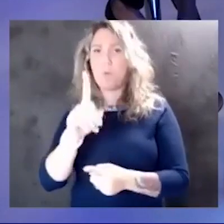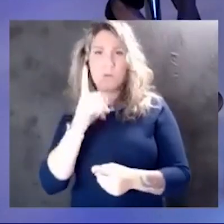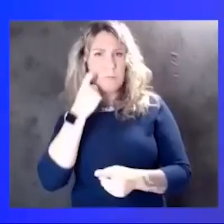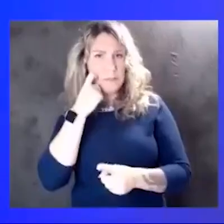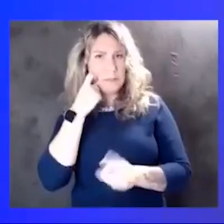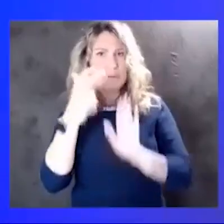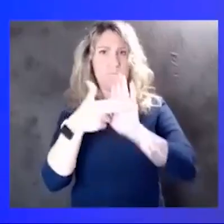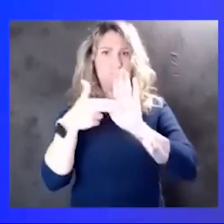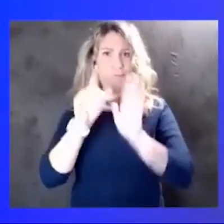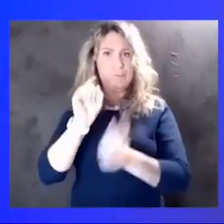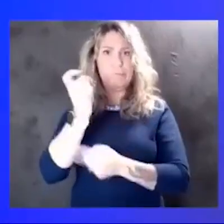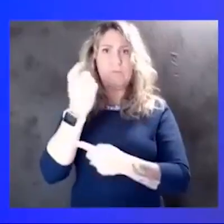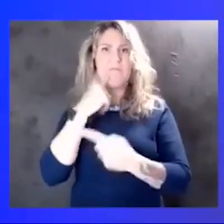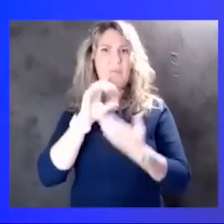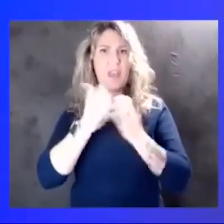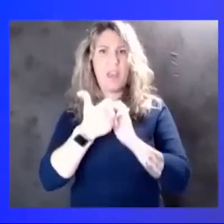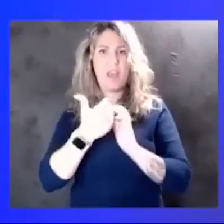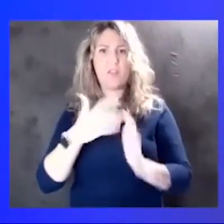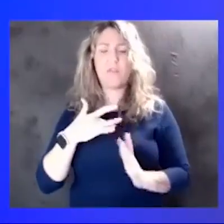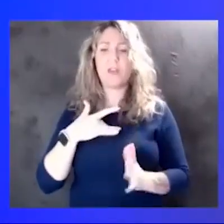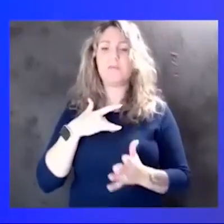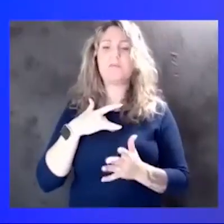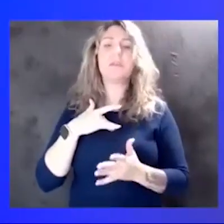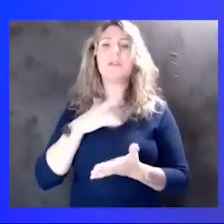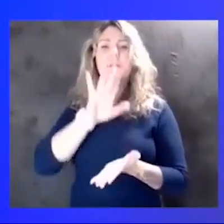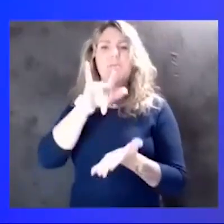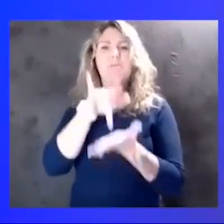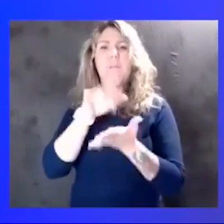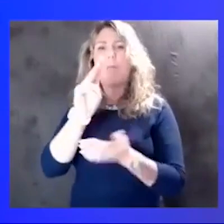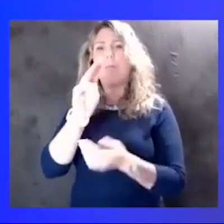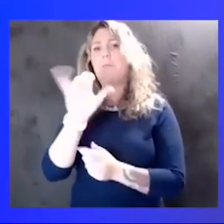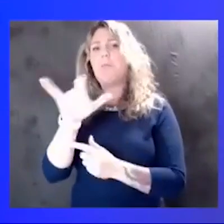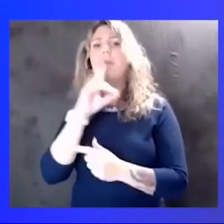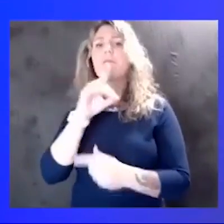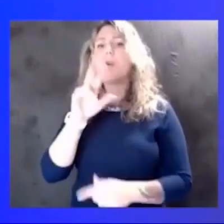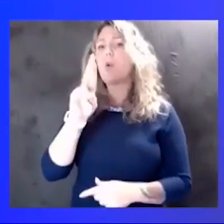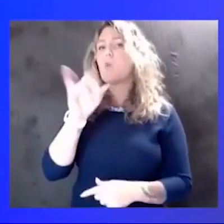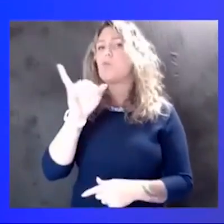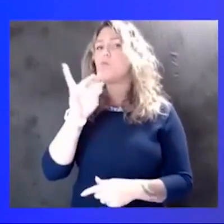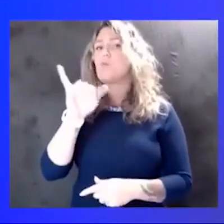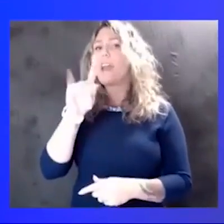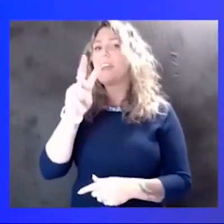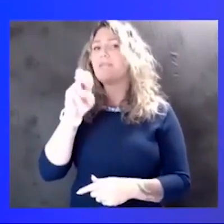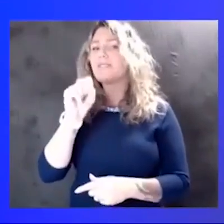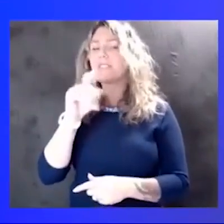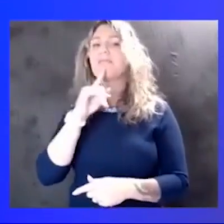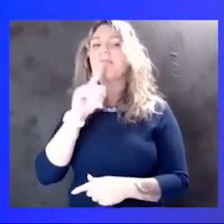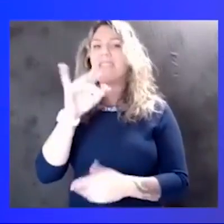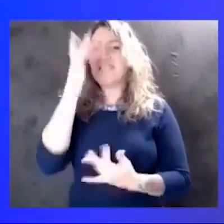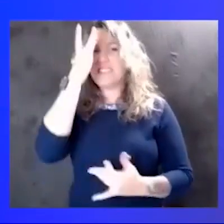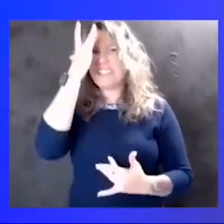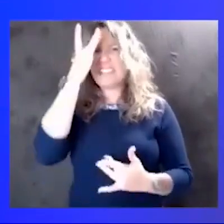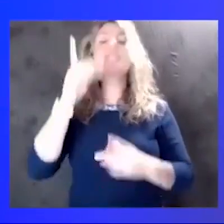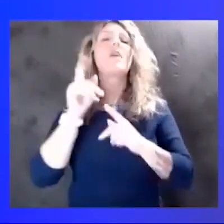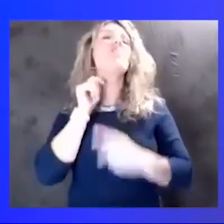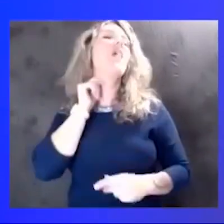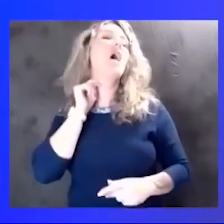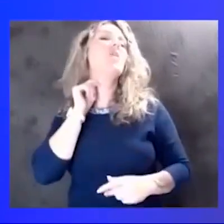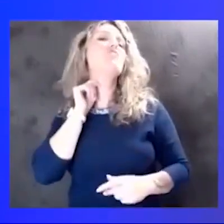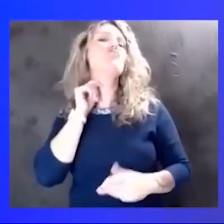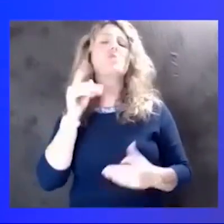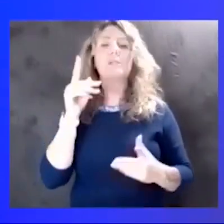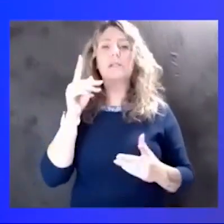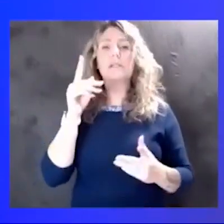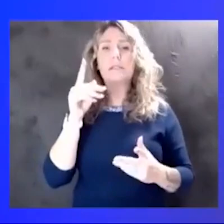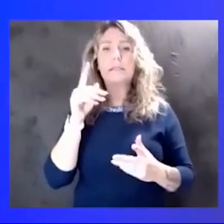So in mid-May, I came down with Graves' disease, and that's an autoimmune thyroid condition in which my thyroid gland is